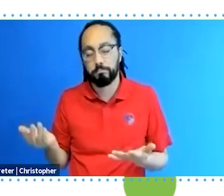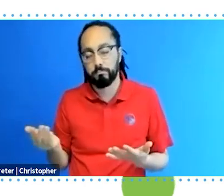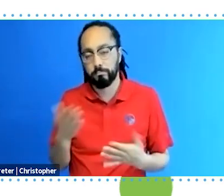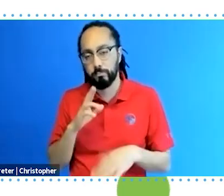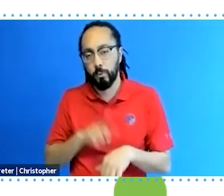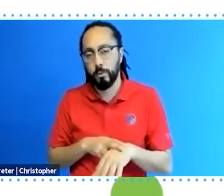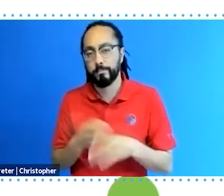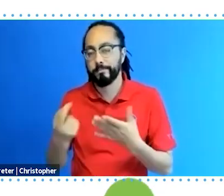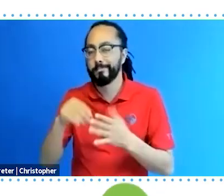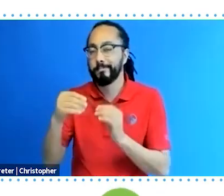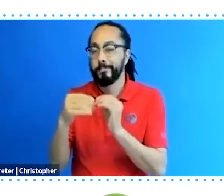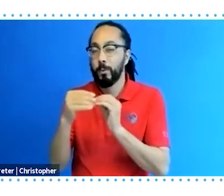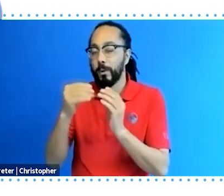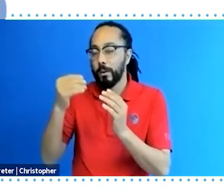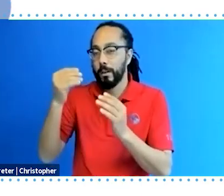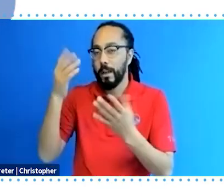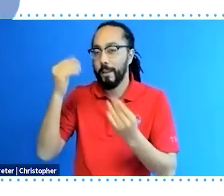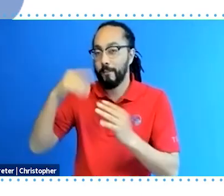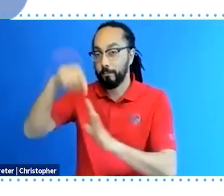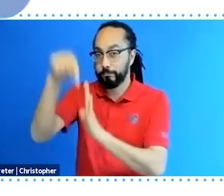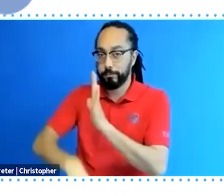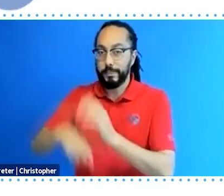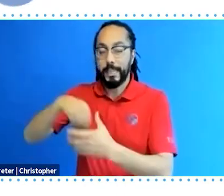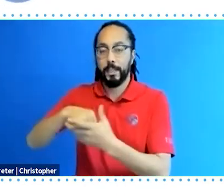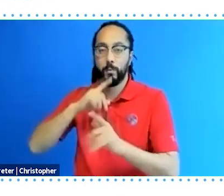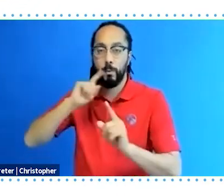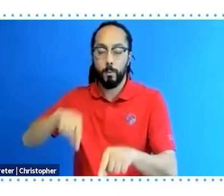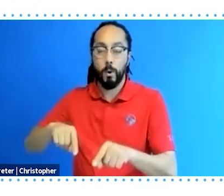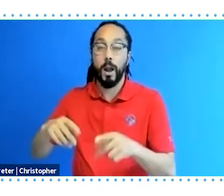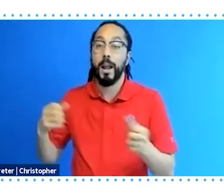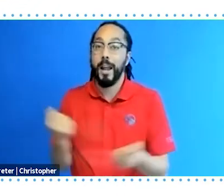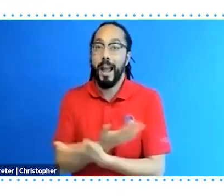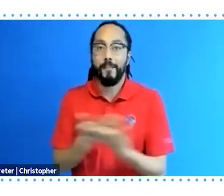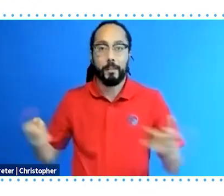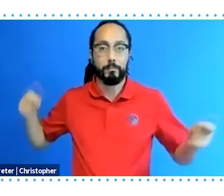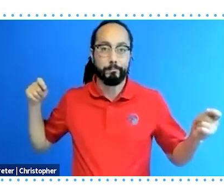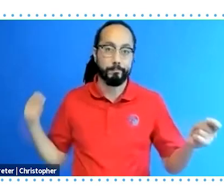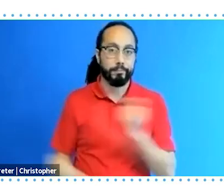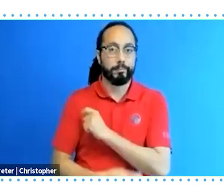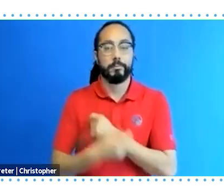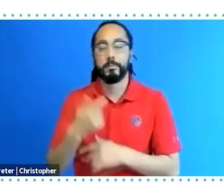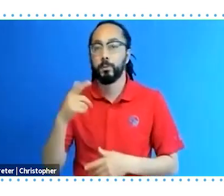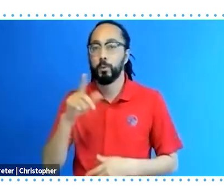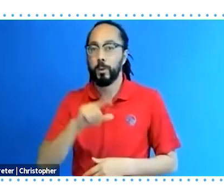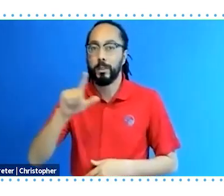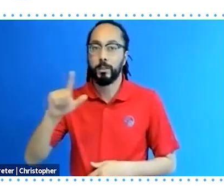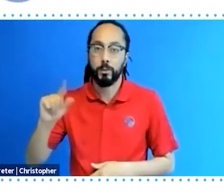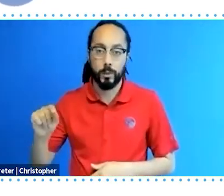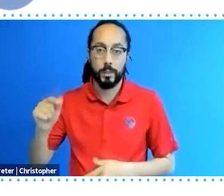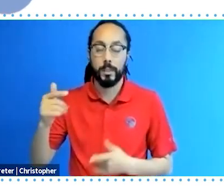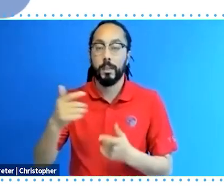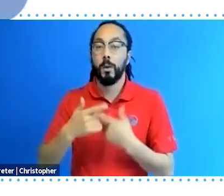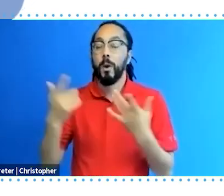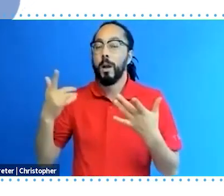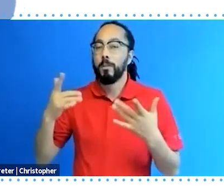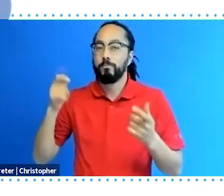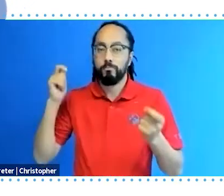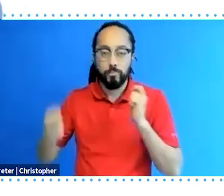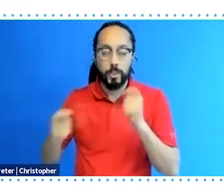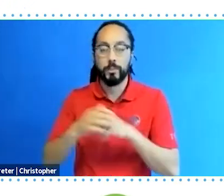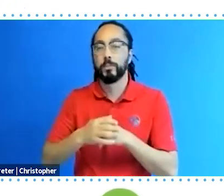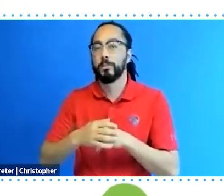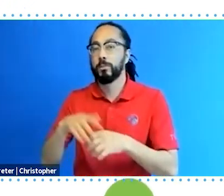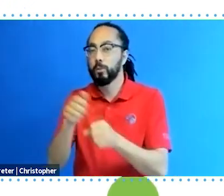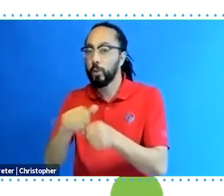in the report itself. You know, everything obviously changed in 2020, the seismic shifts, the COVID-19 lockdown, overnight shuttering